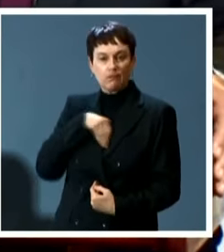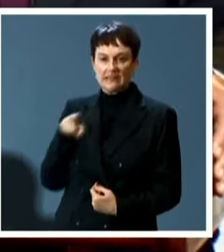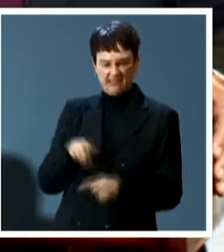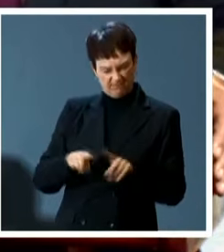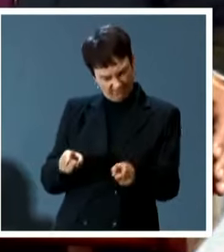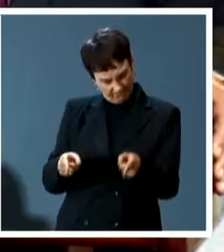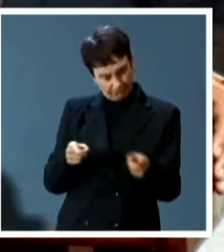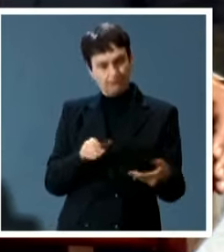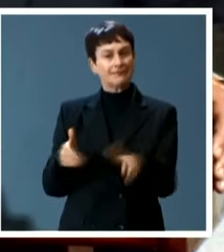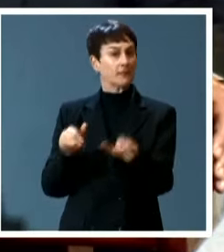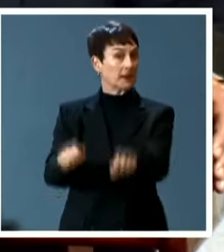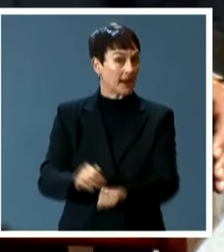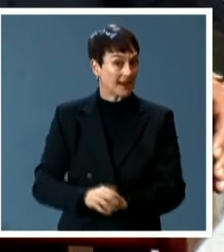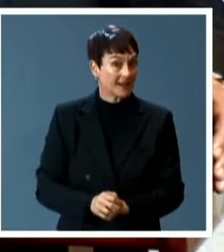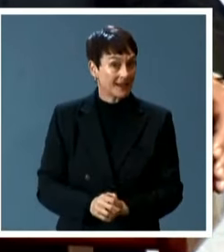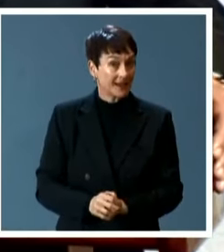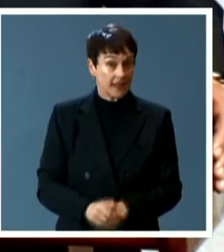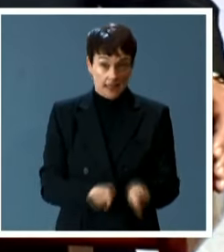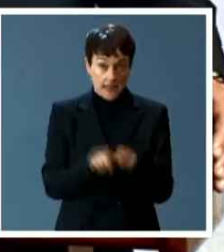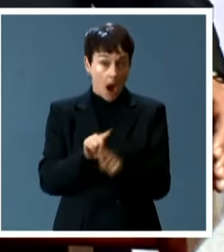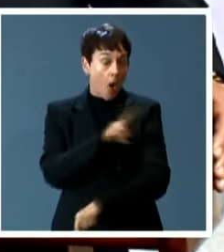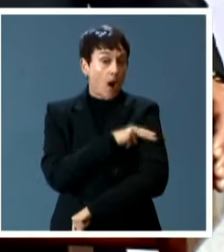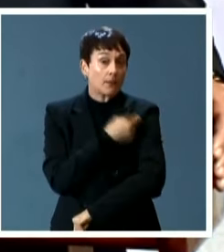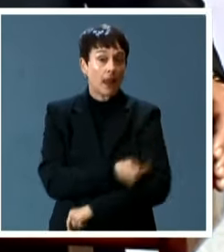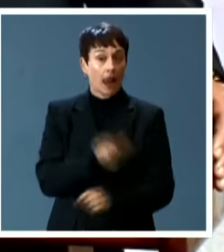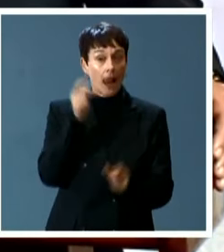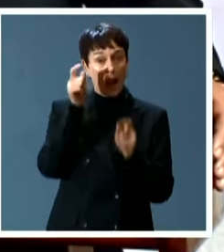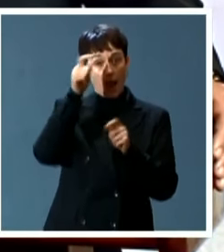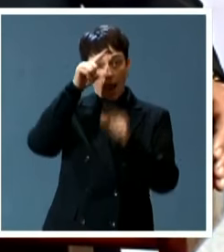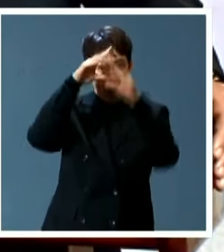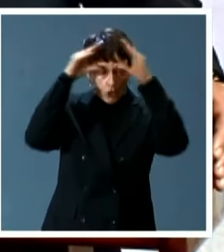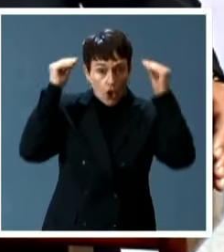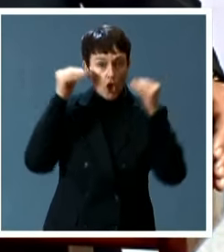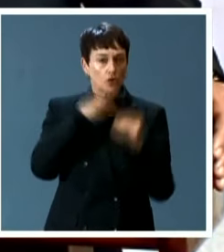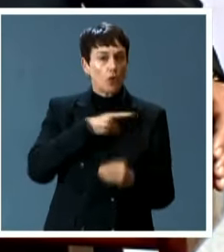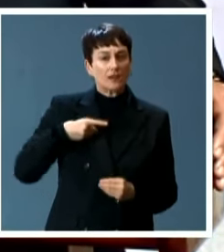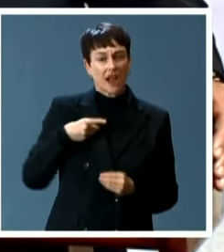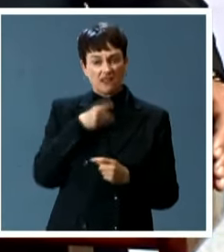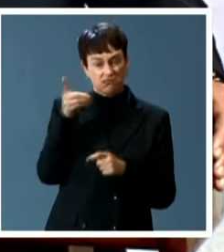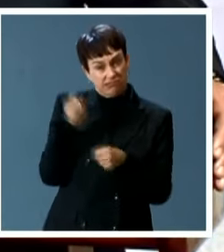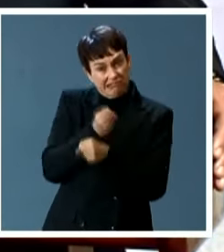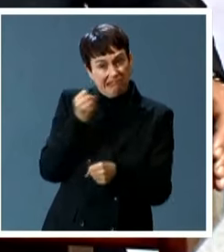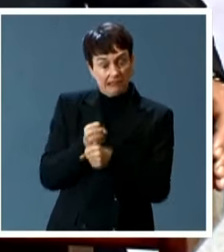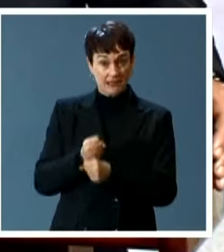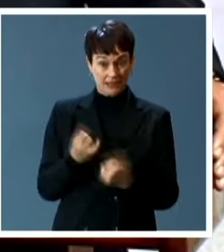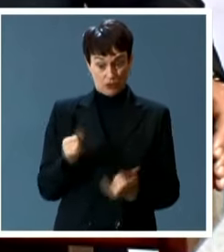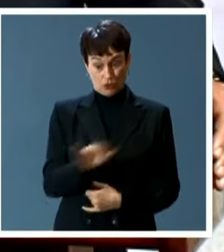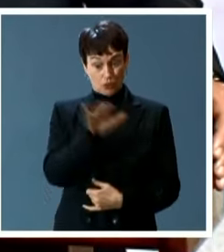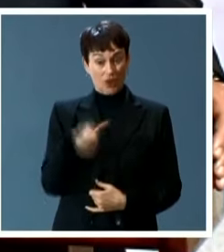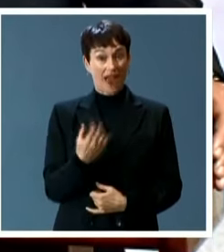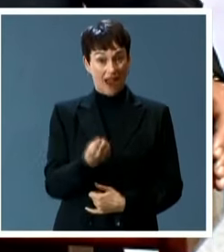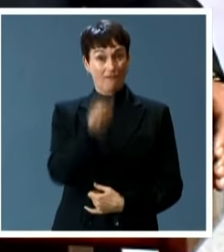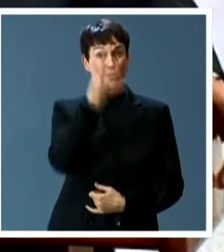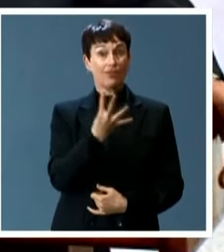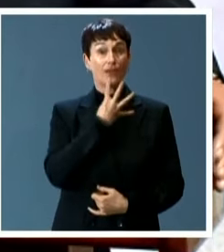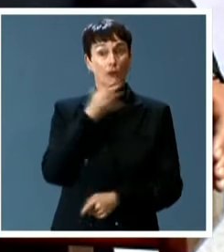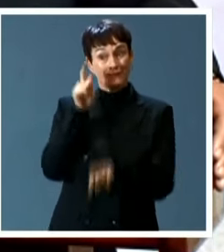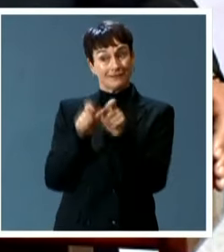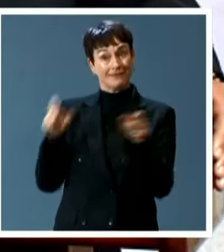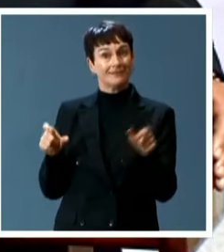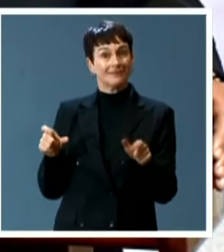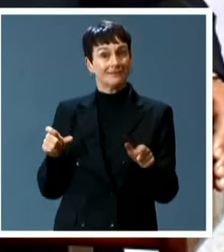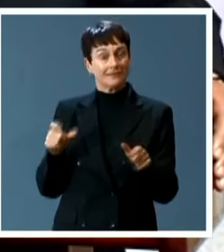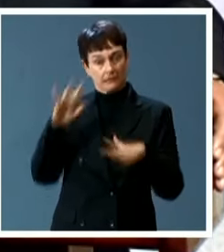lines, with more than 4,000 infected in South Africa alone. I pay tribute to them. In some